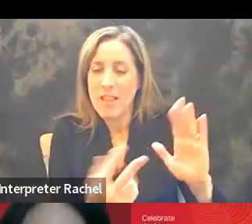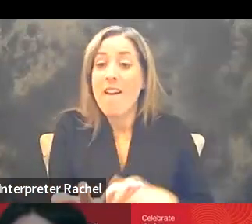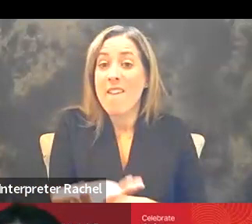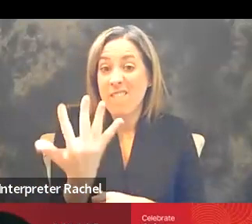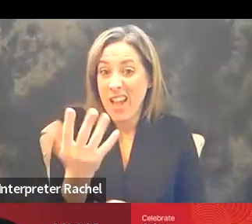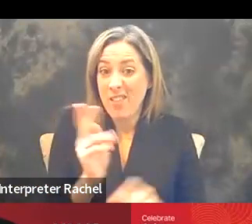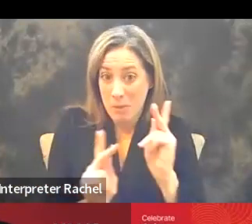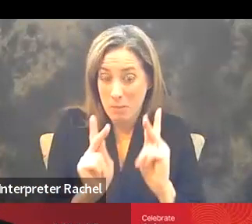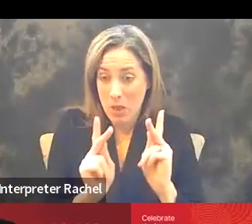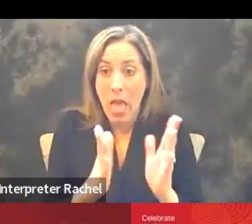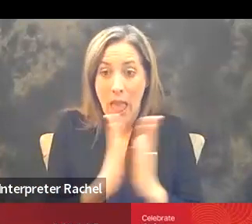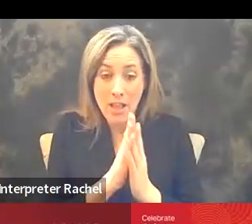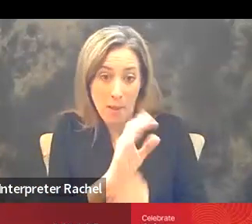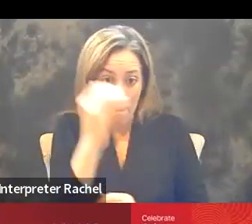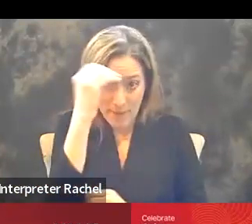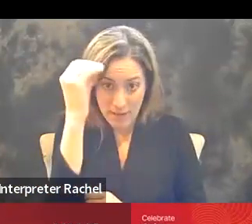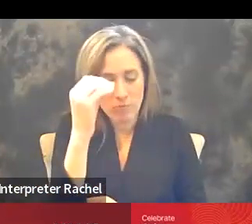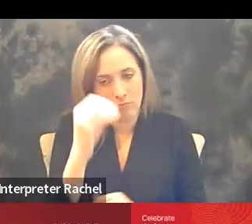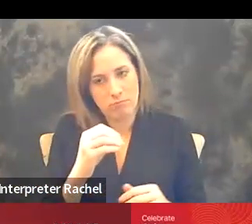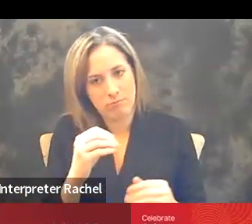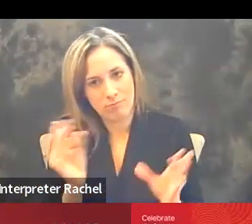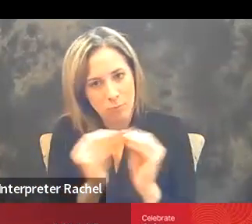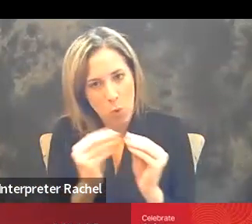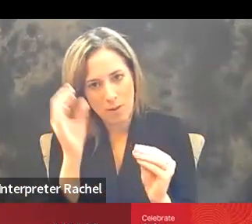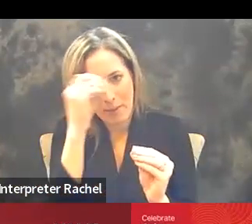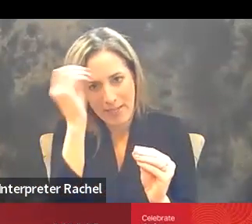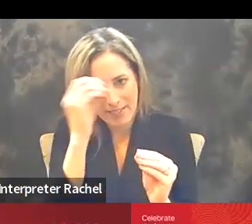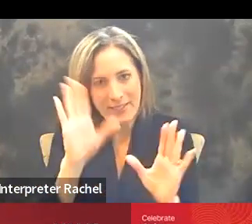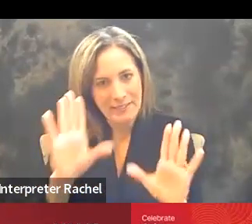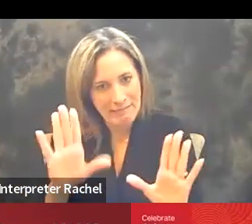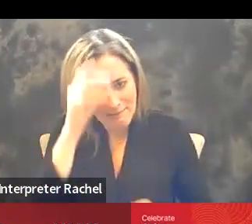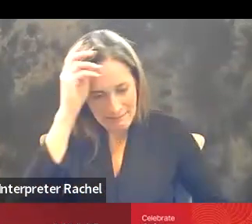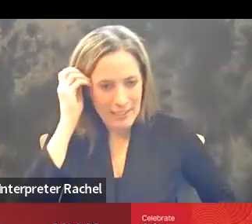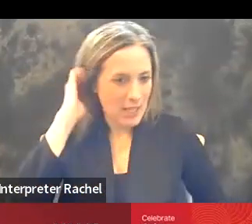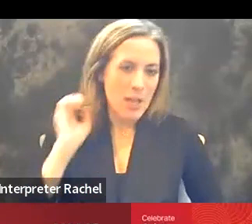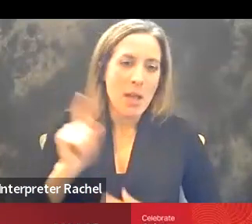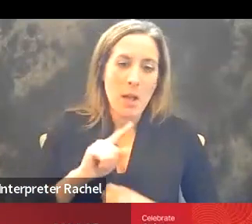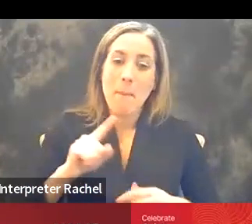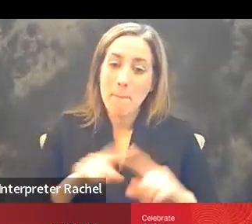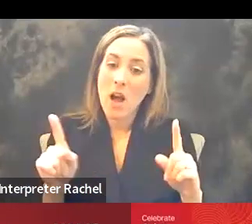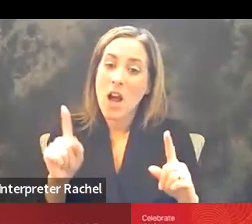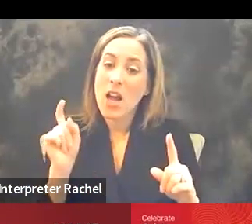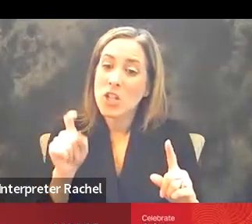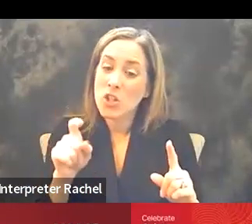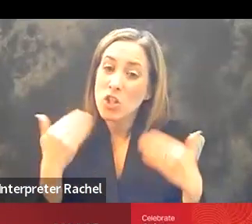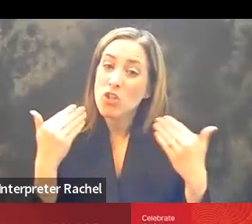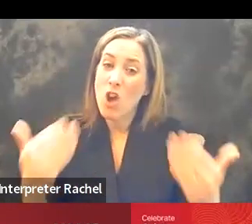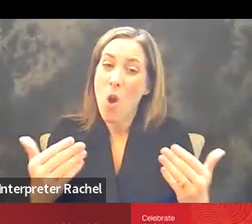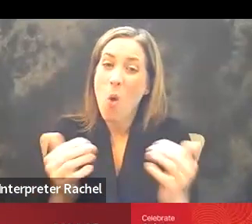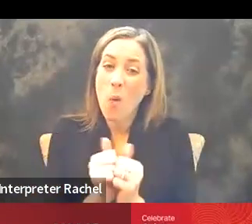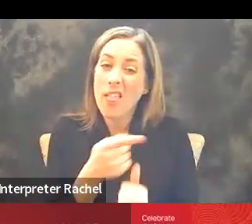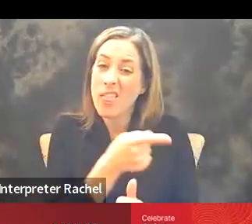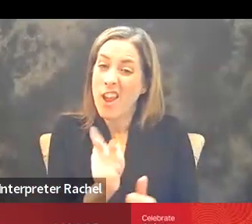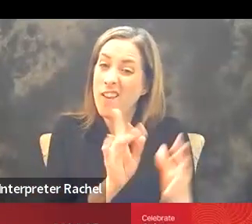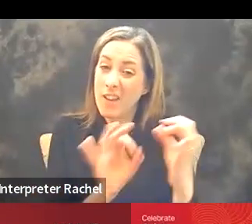5 people's opinions, unless you're going to do a long drawn out research study on this. You just have to go with what you can get. But a best practice